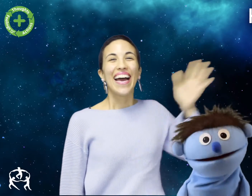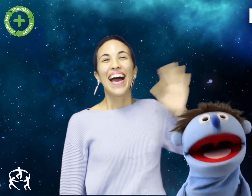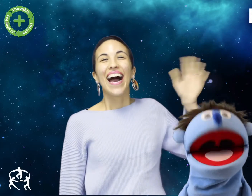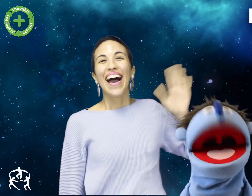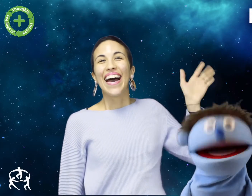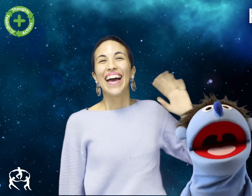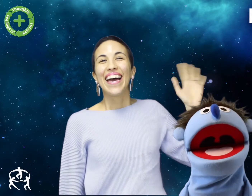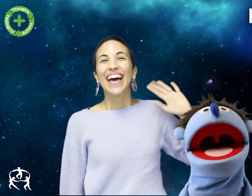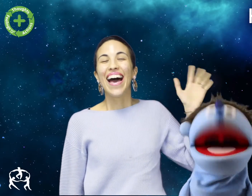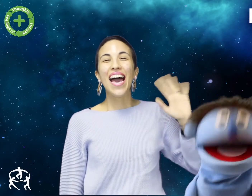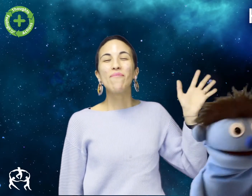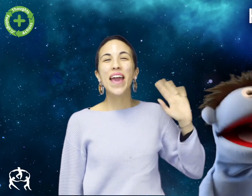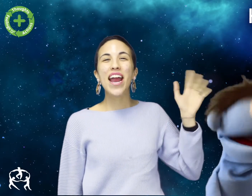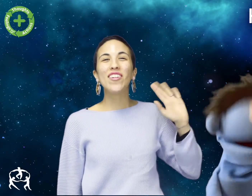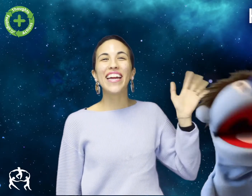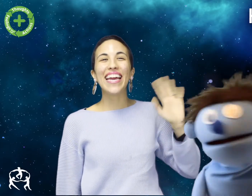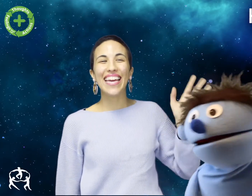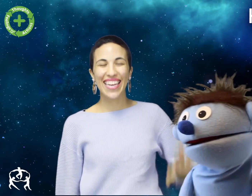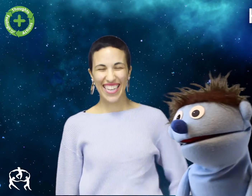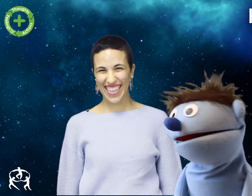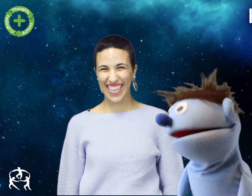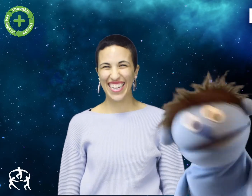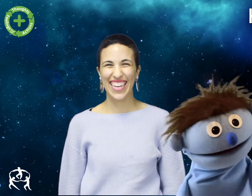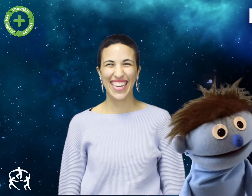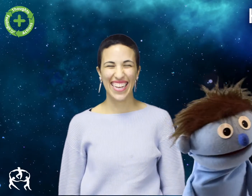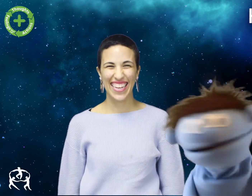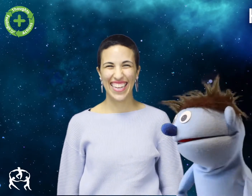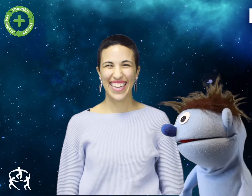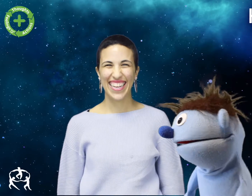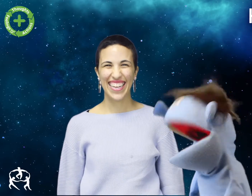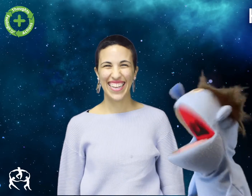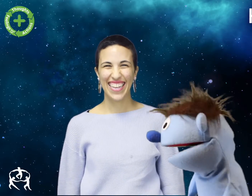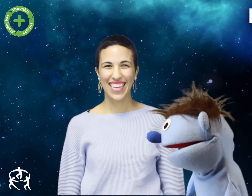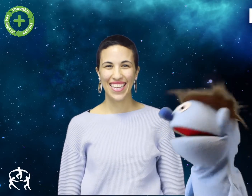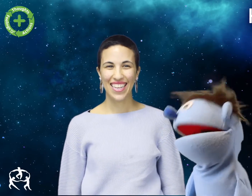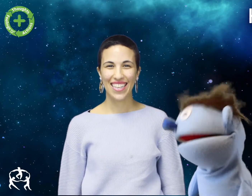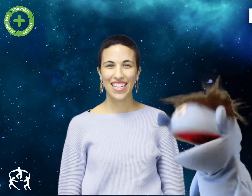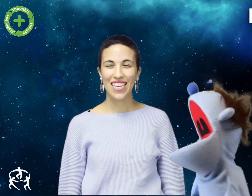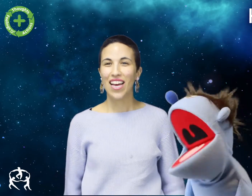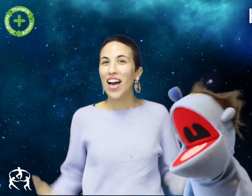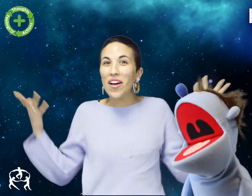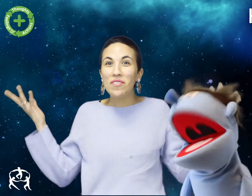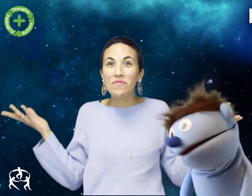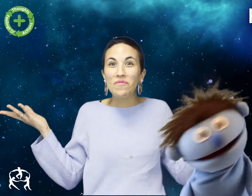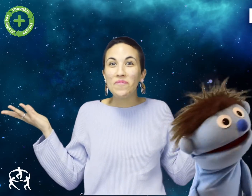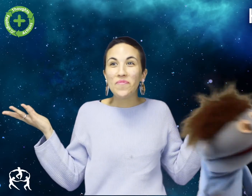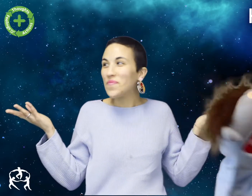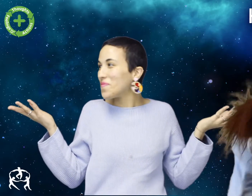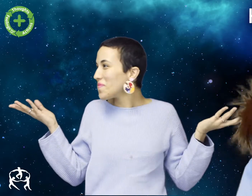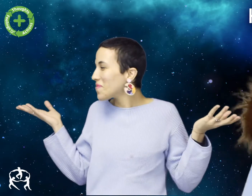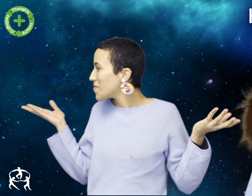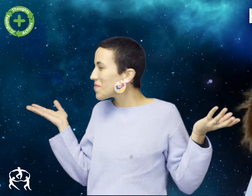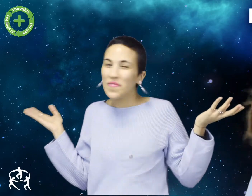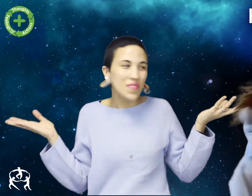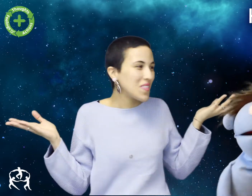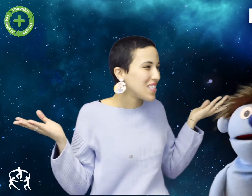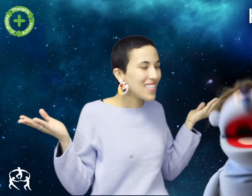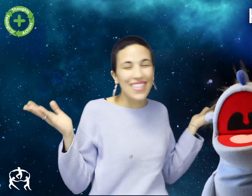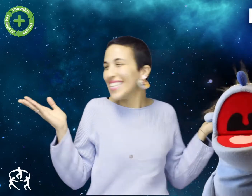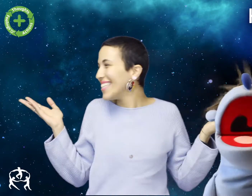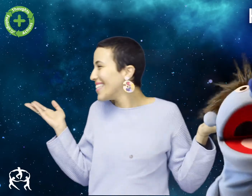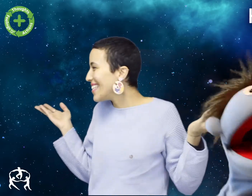Ms. Seamus! Oh, Ms. Seamus! Where'd Mrs. Hot go? Mrs. Hot! Mrs. Hot!